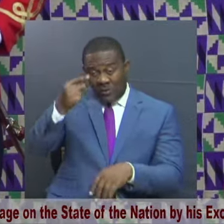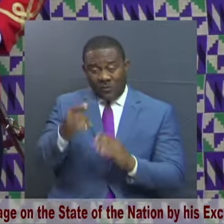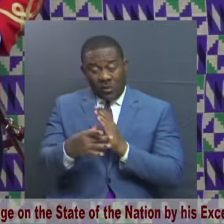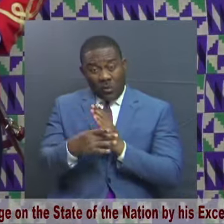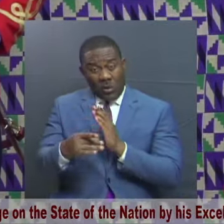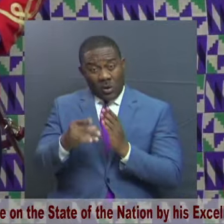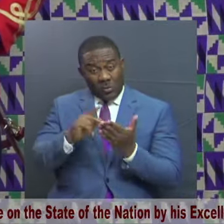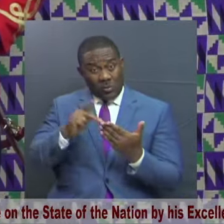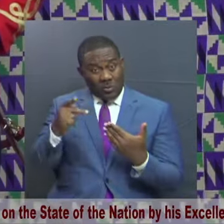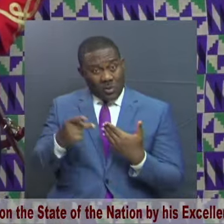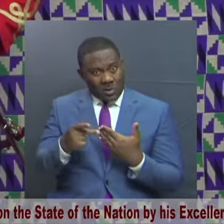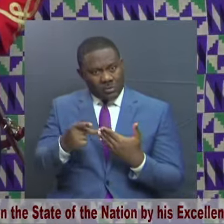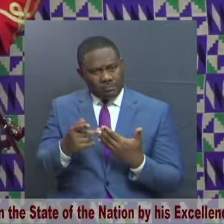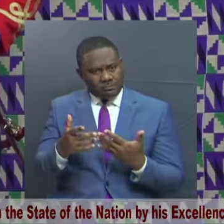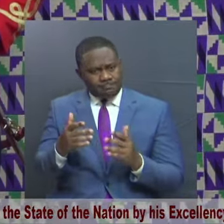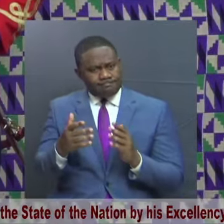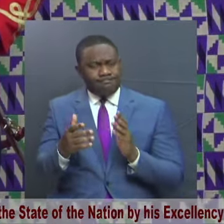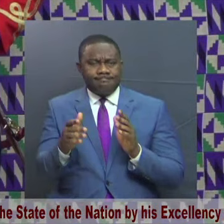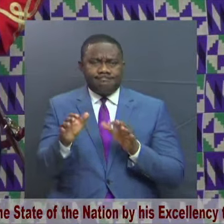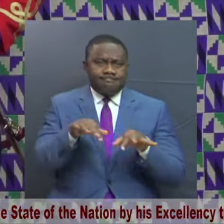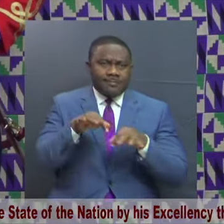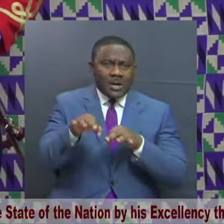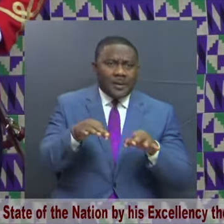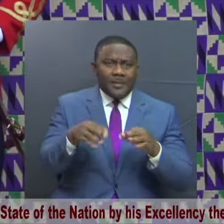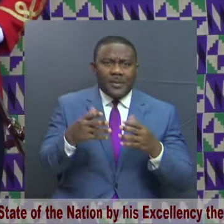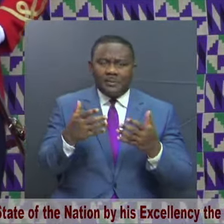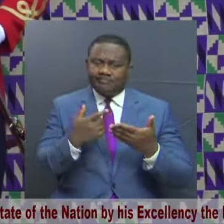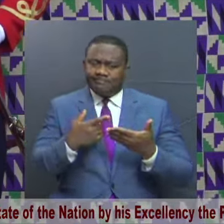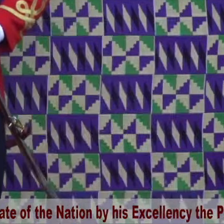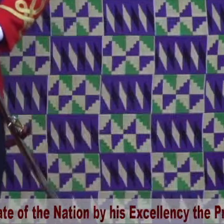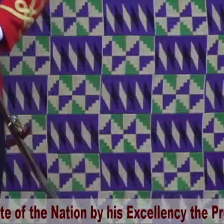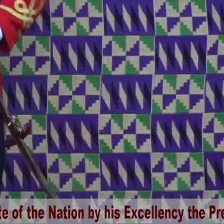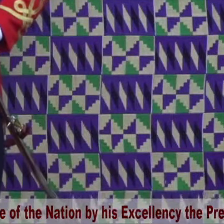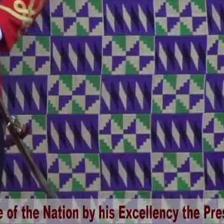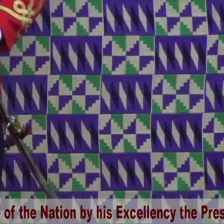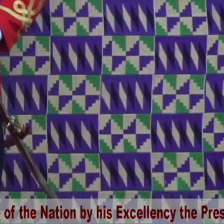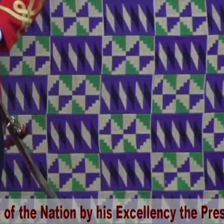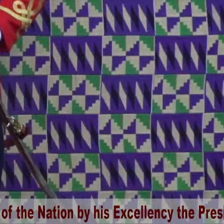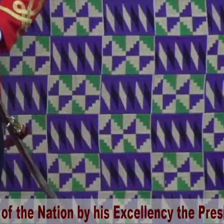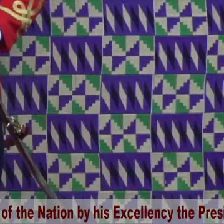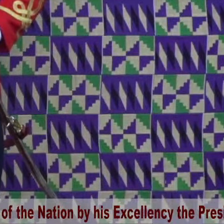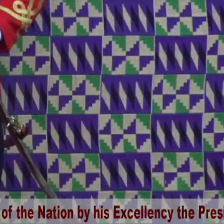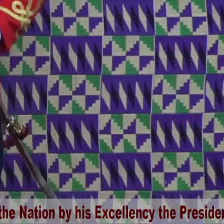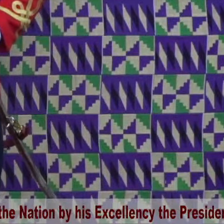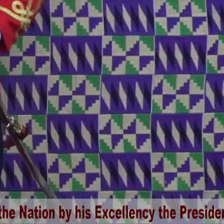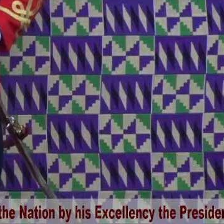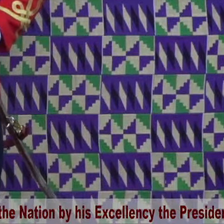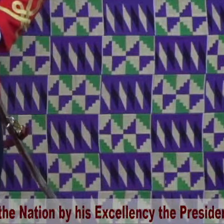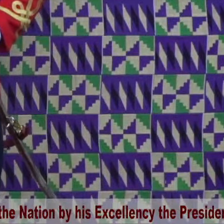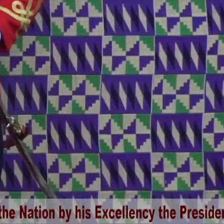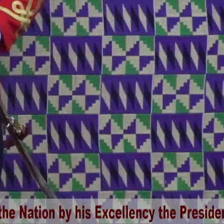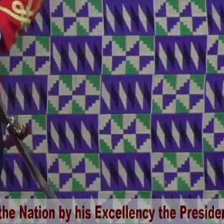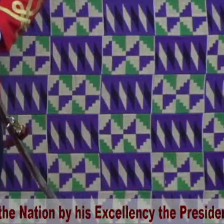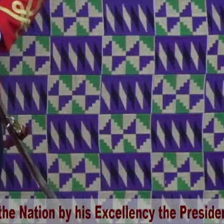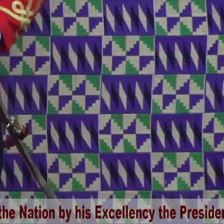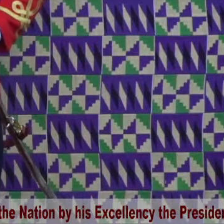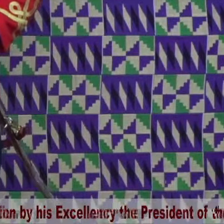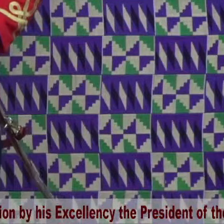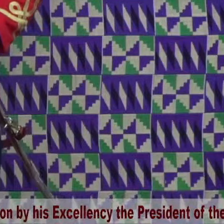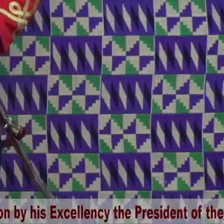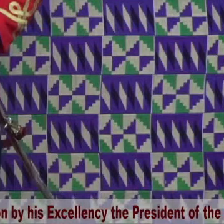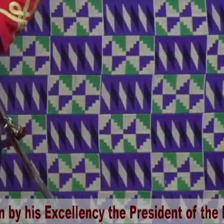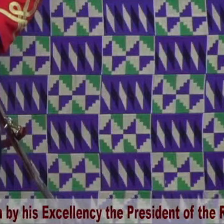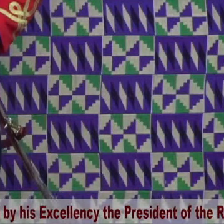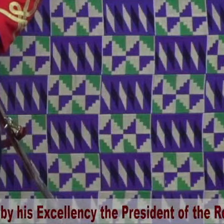this been explained debated and talked about at this moment all I want to say about it is that the G for oil